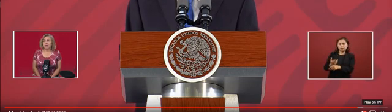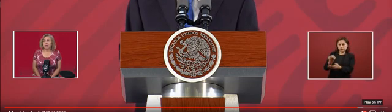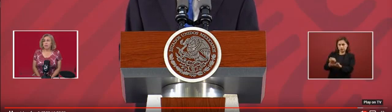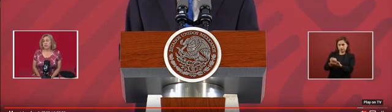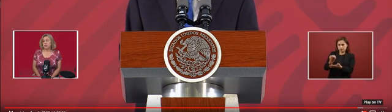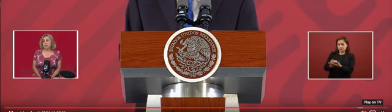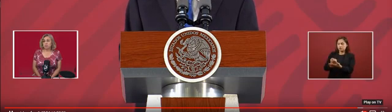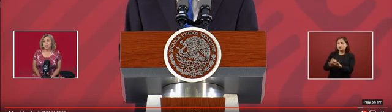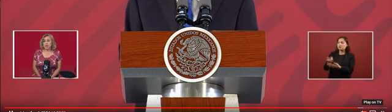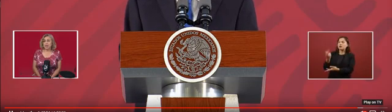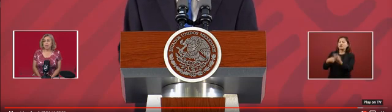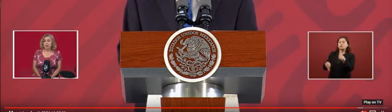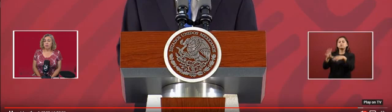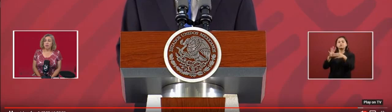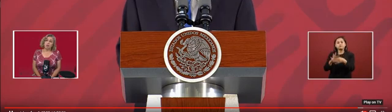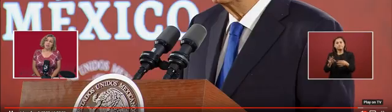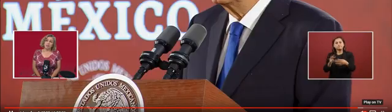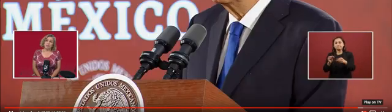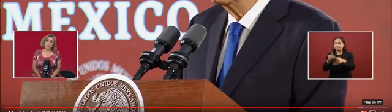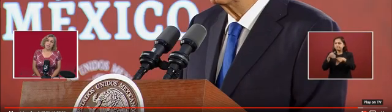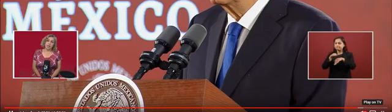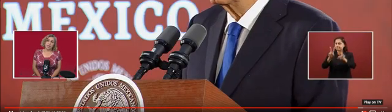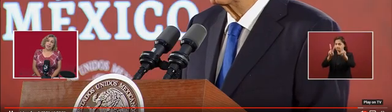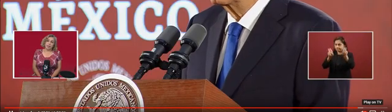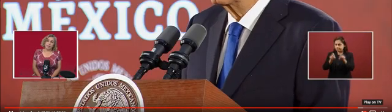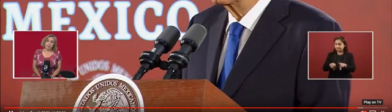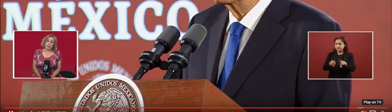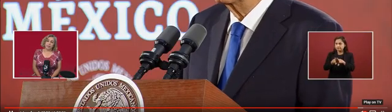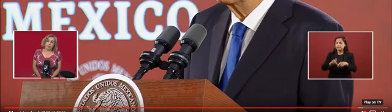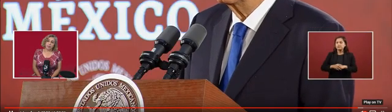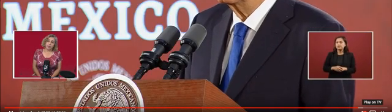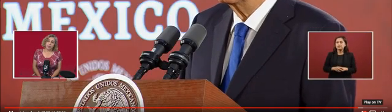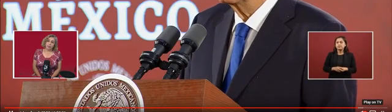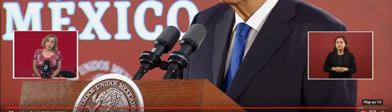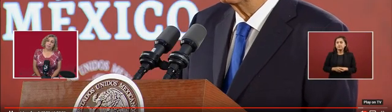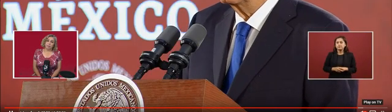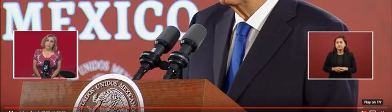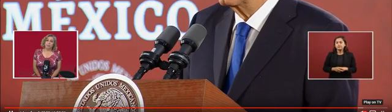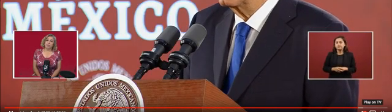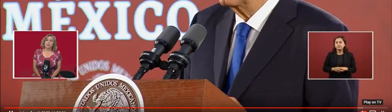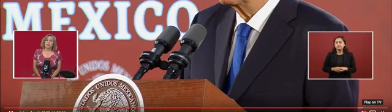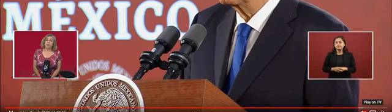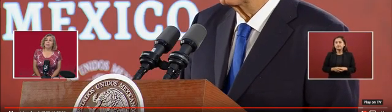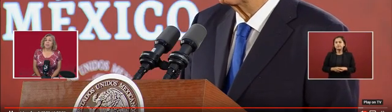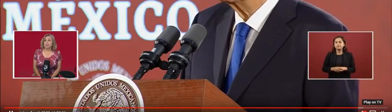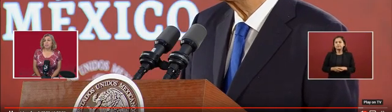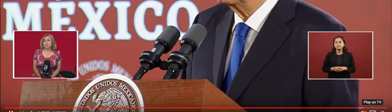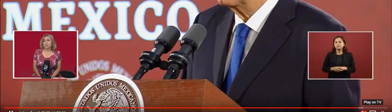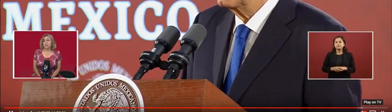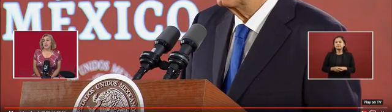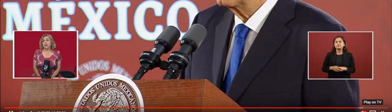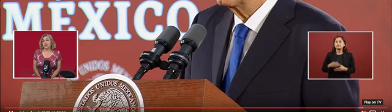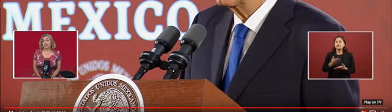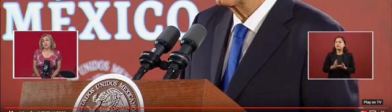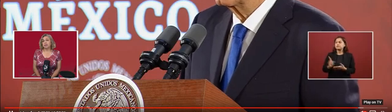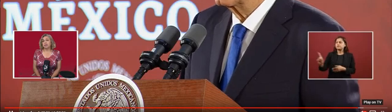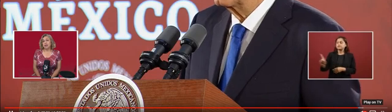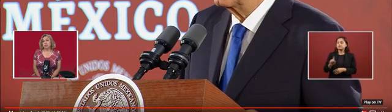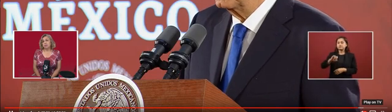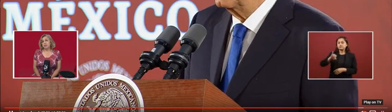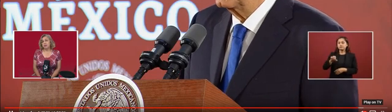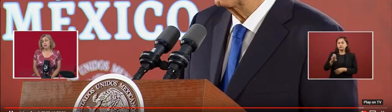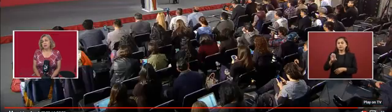va a ser muy difícil it will be very difficult enfrentar to el problema de confront inseguridad the y violencia. problem of security and